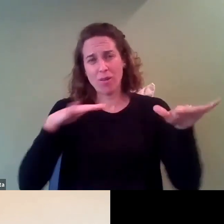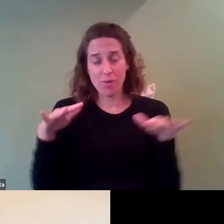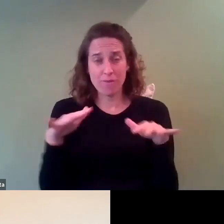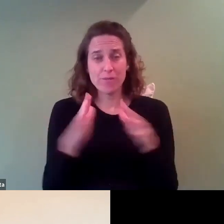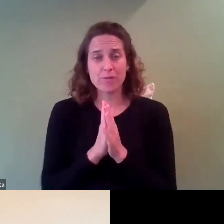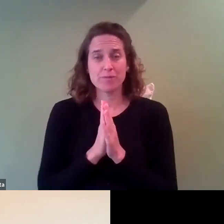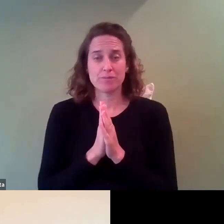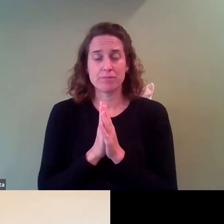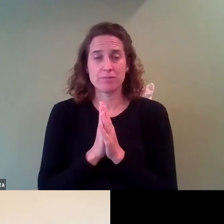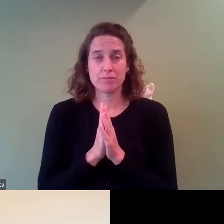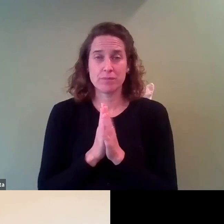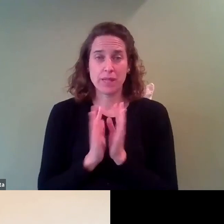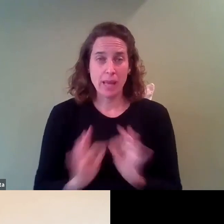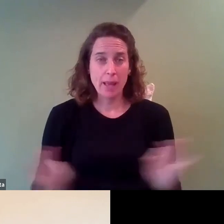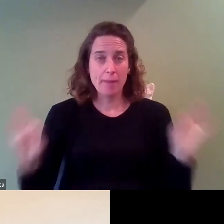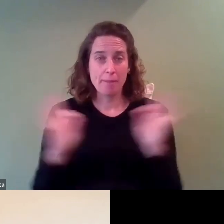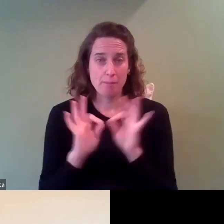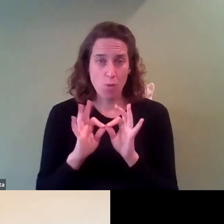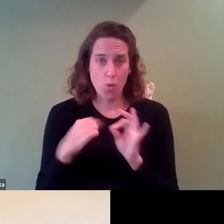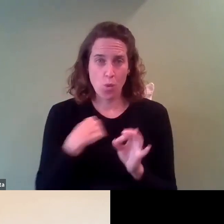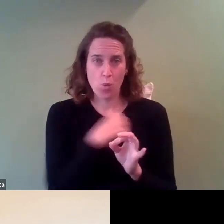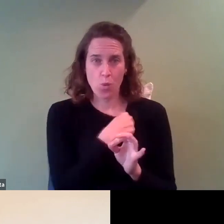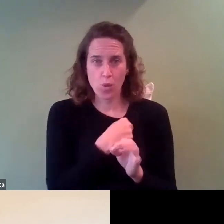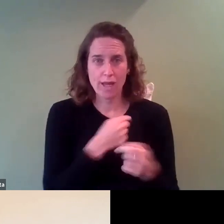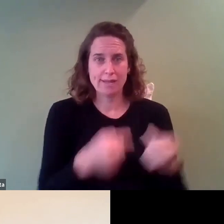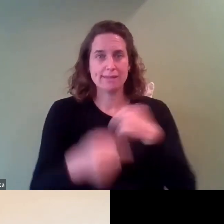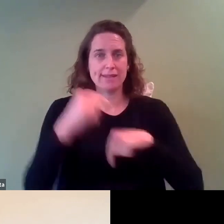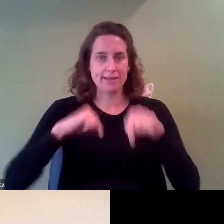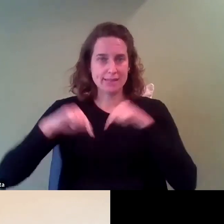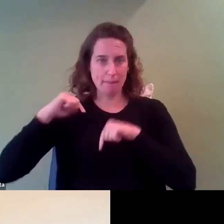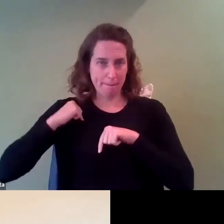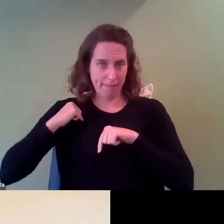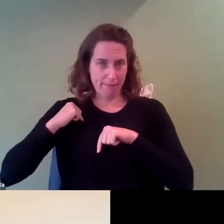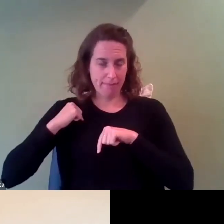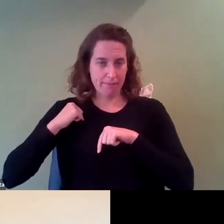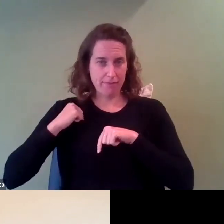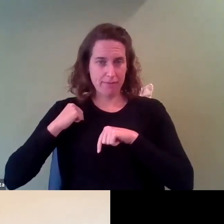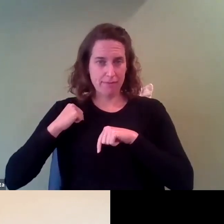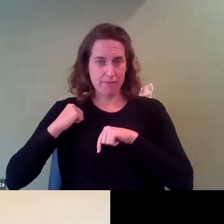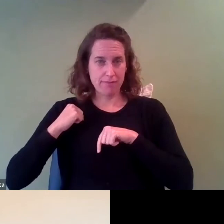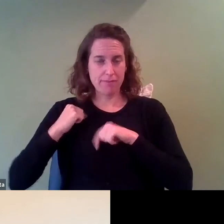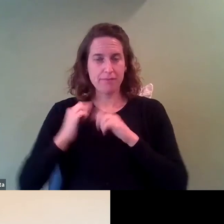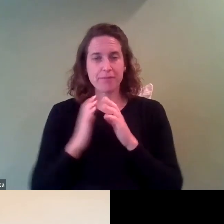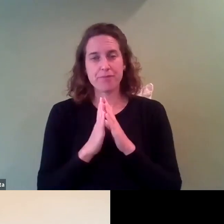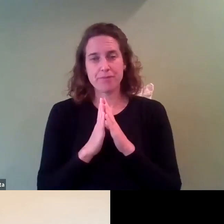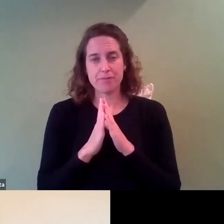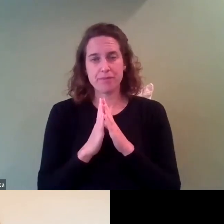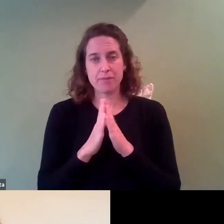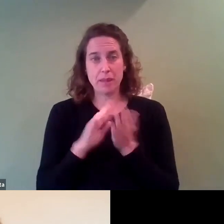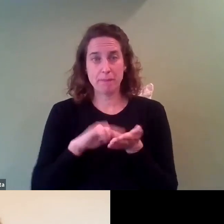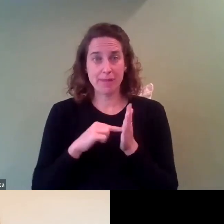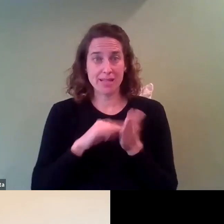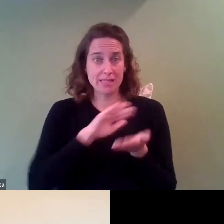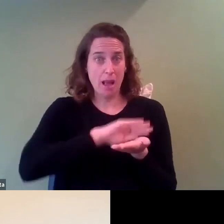really important for us to take a step back and not talk about what the amount of